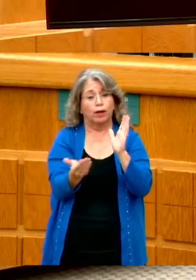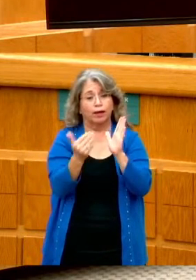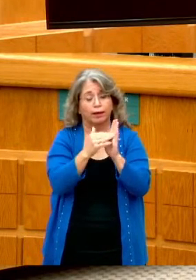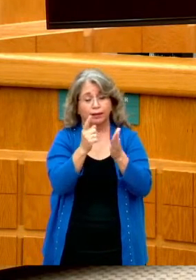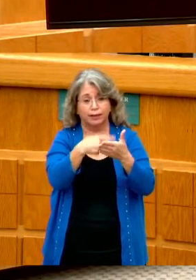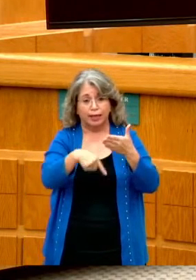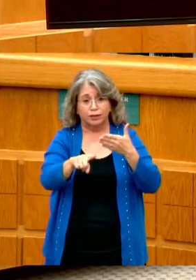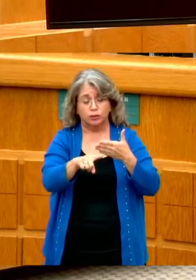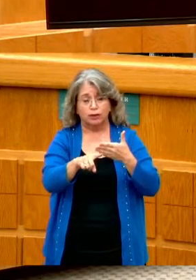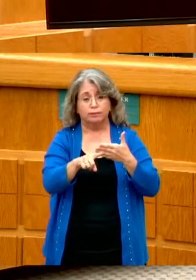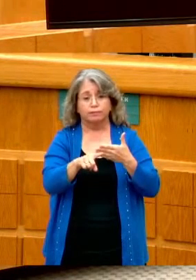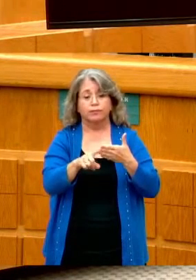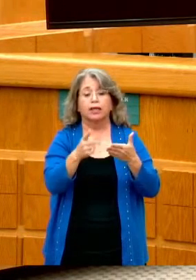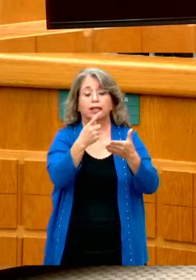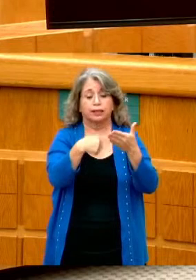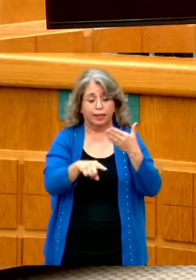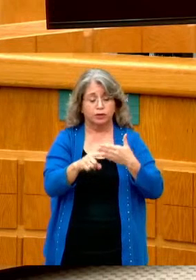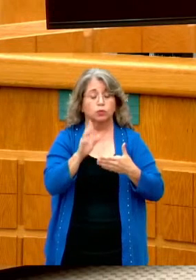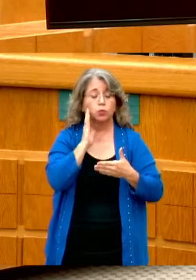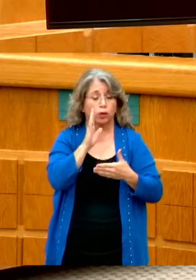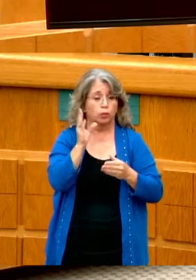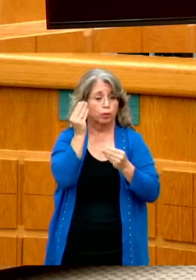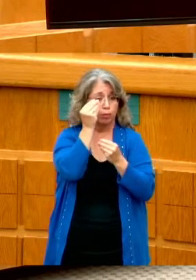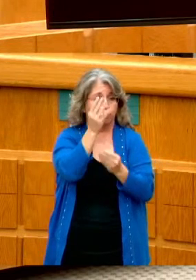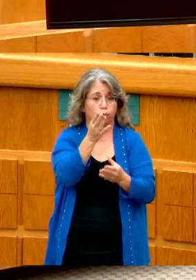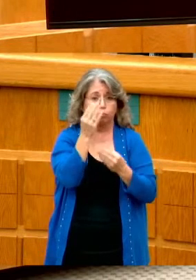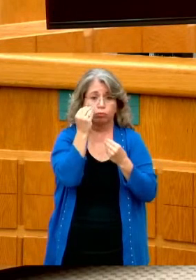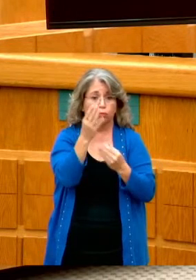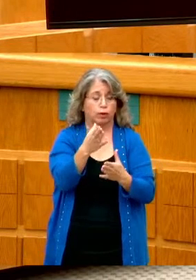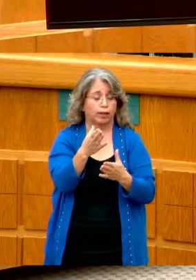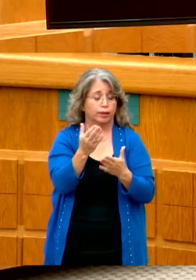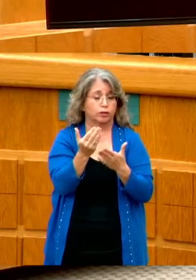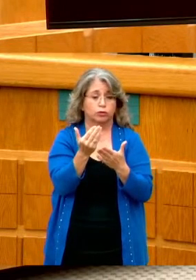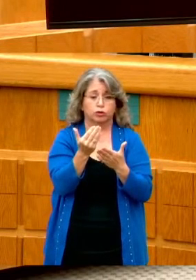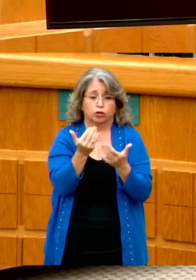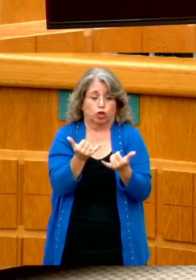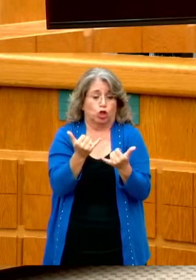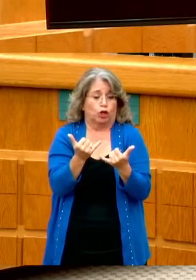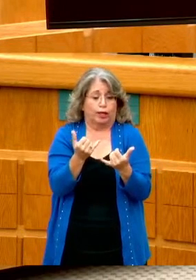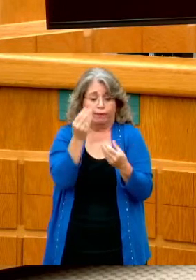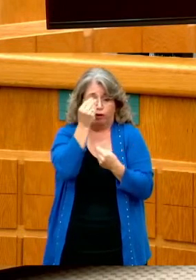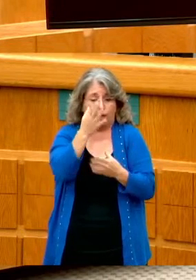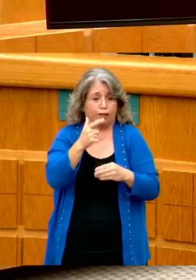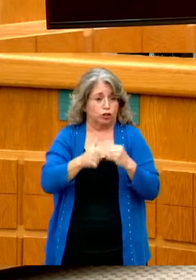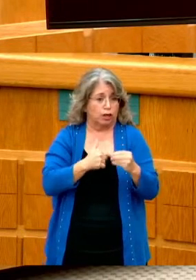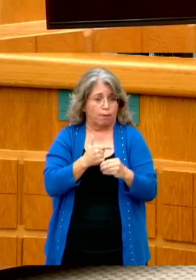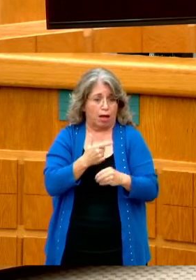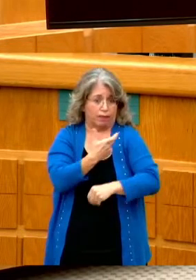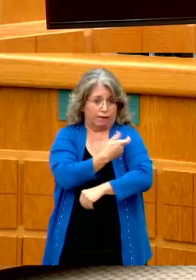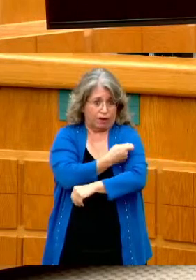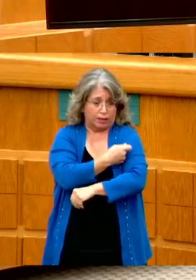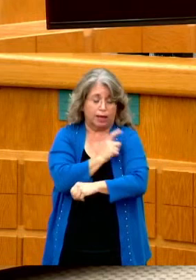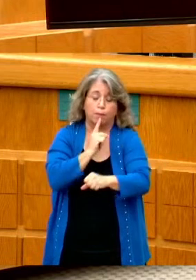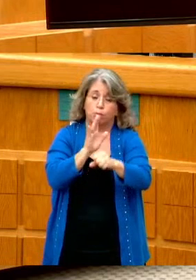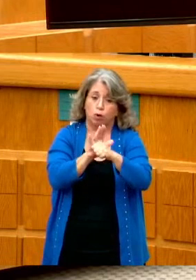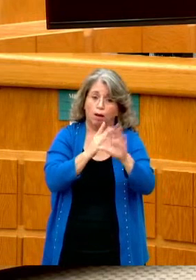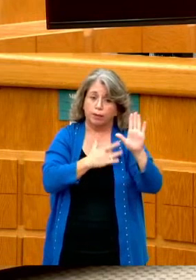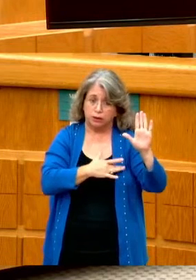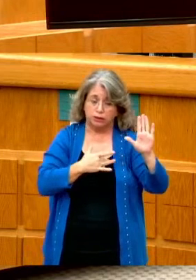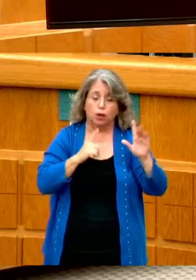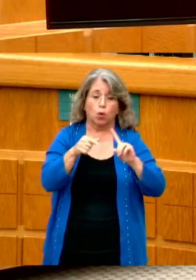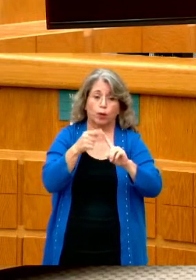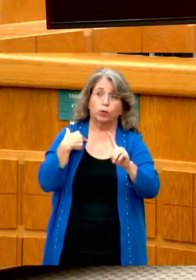we plan on bringing you up-to-date information about the vaccine. And I promise you, when we get it, we will shout it